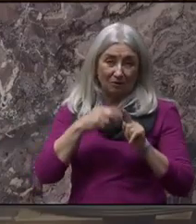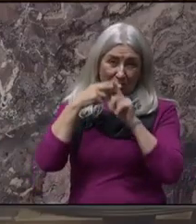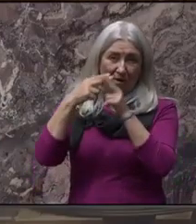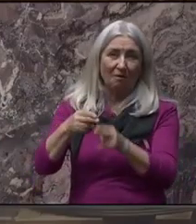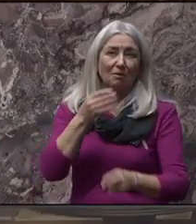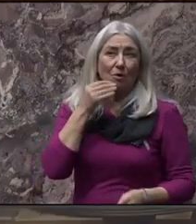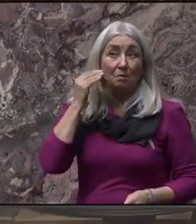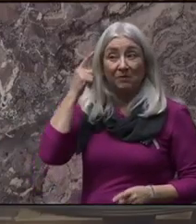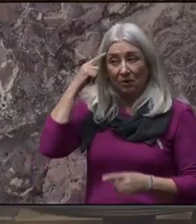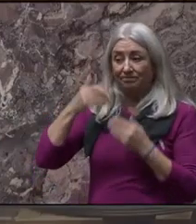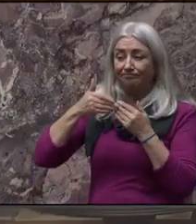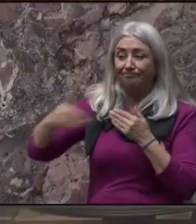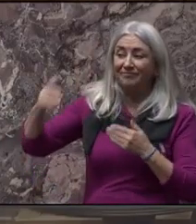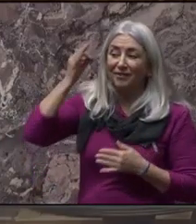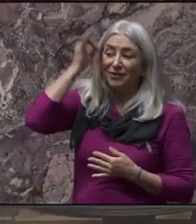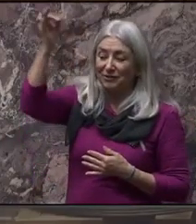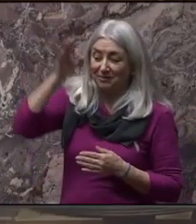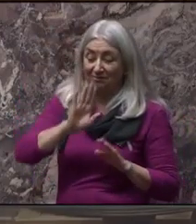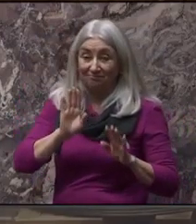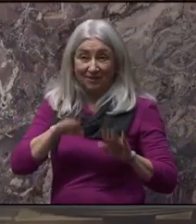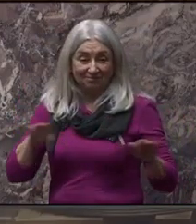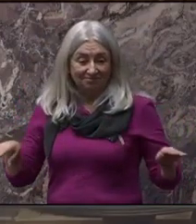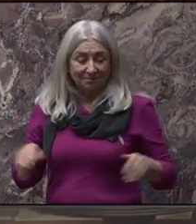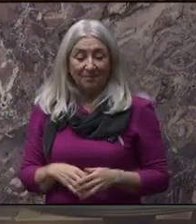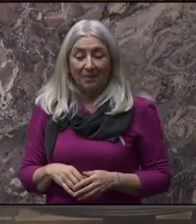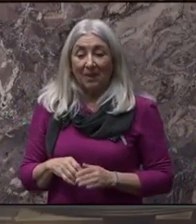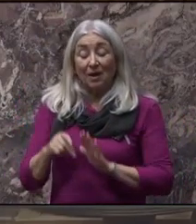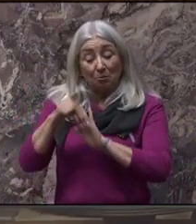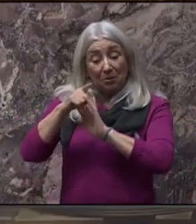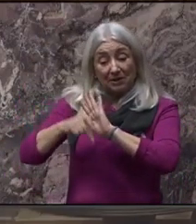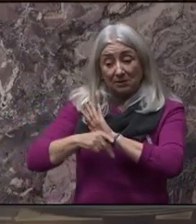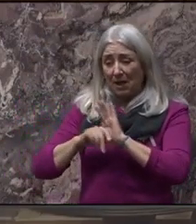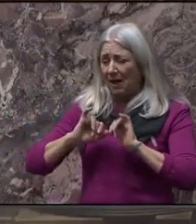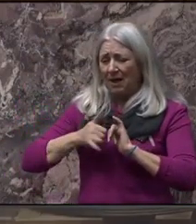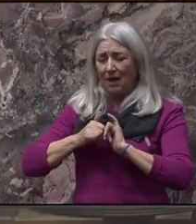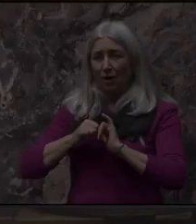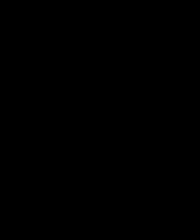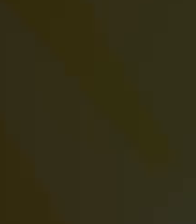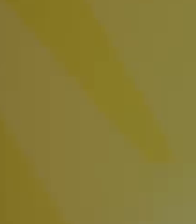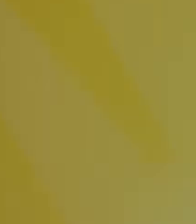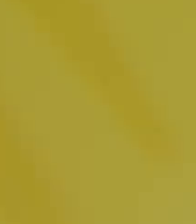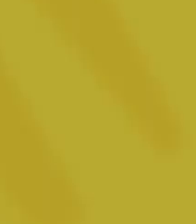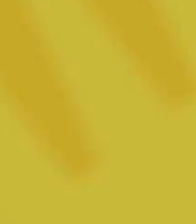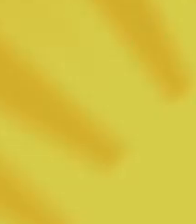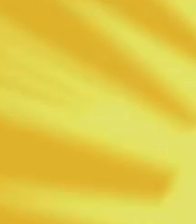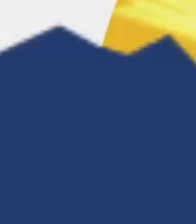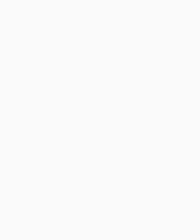future generations. Principles are brought to life with a plan.